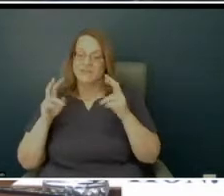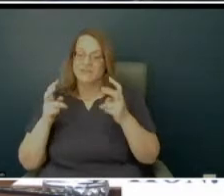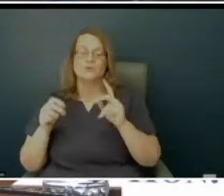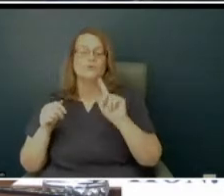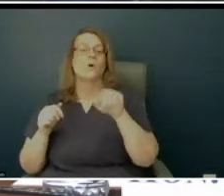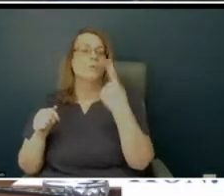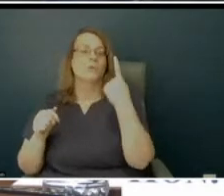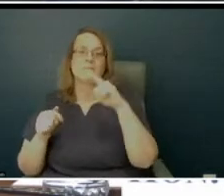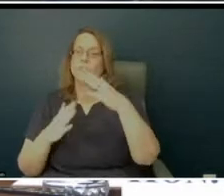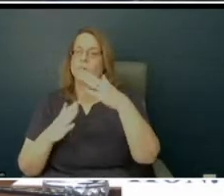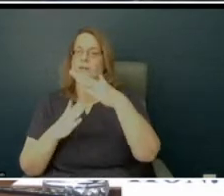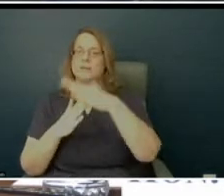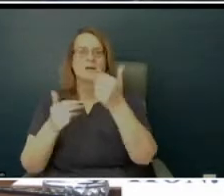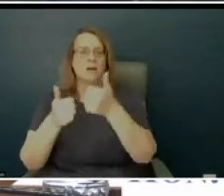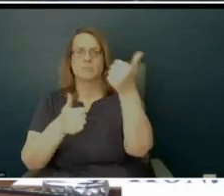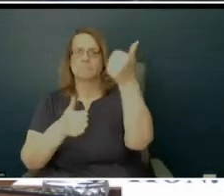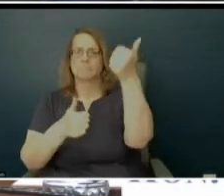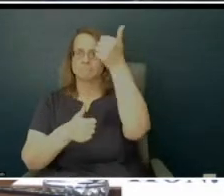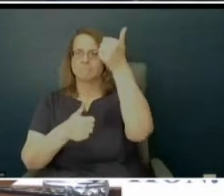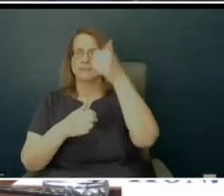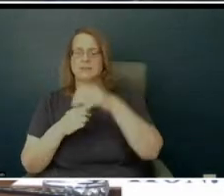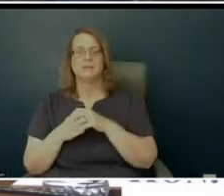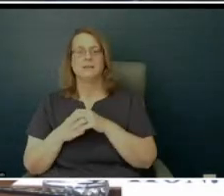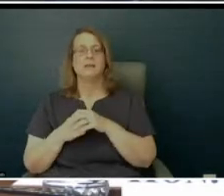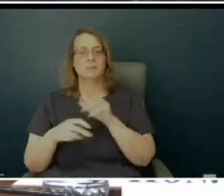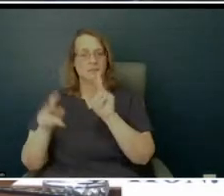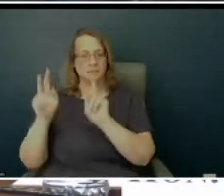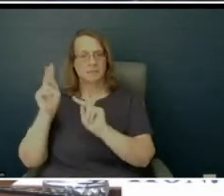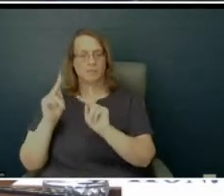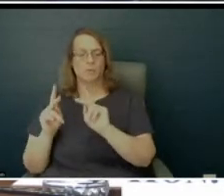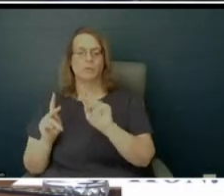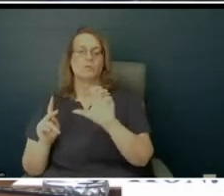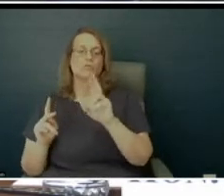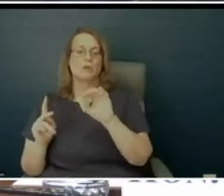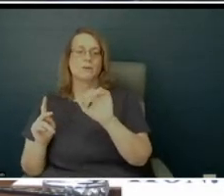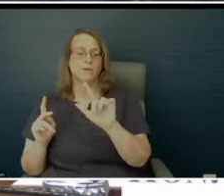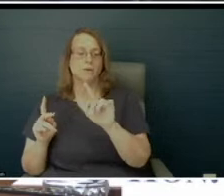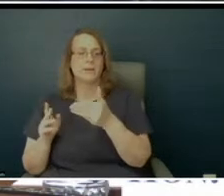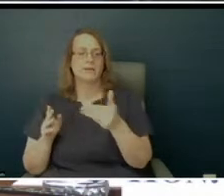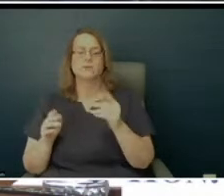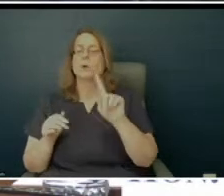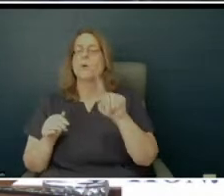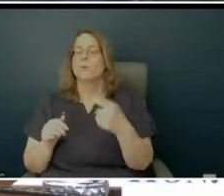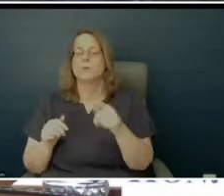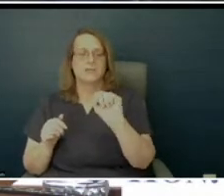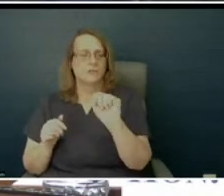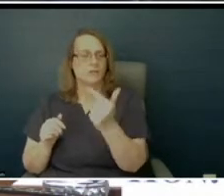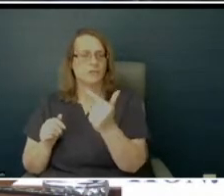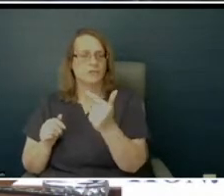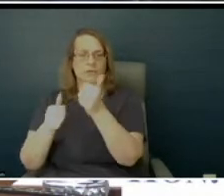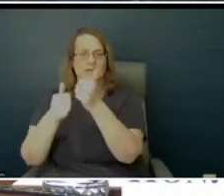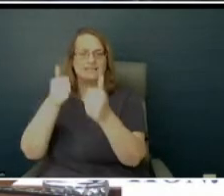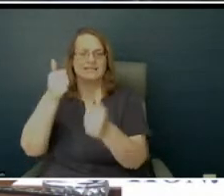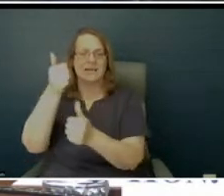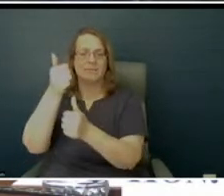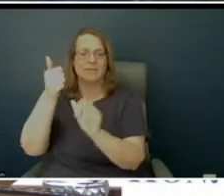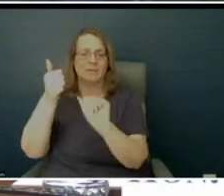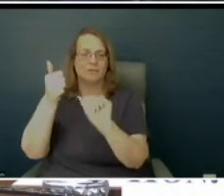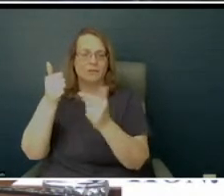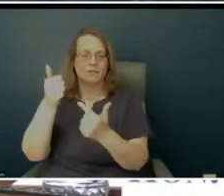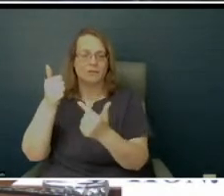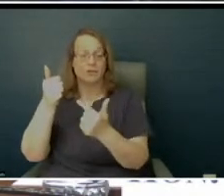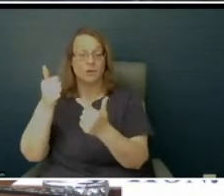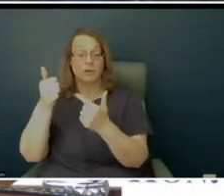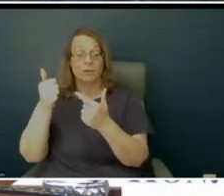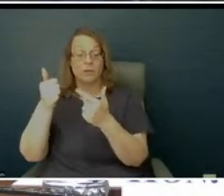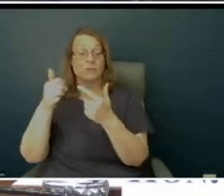criminal matters, the policy for a long time has been that only the Attorney General and the Deputy Attorney General from the DOJ side can